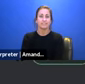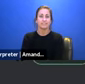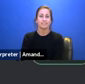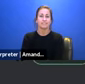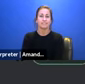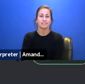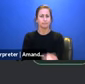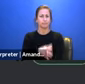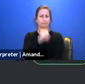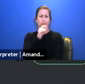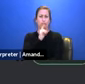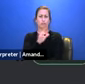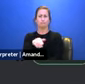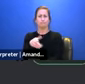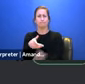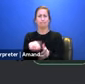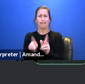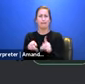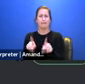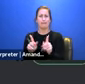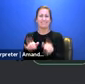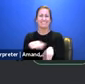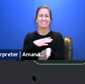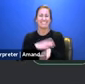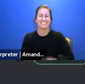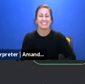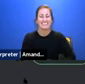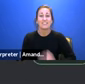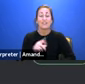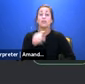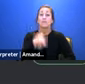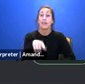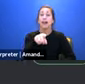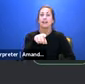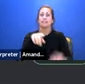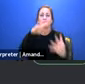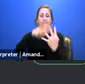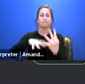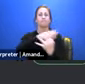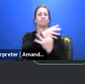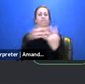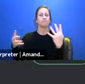not sure what that was, but we'll allow this. There we go. So that's our actual chart of the actual